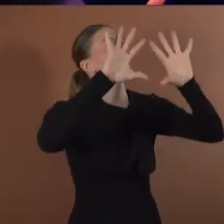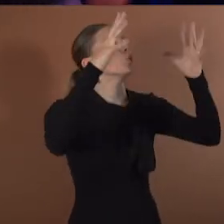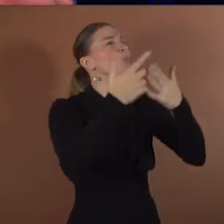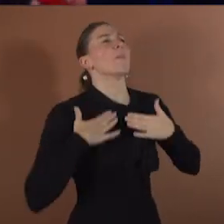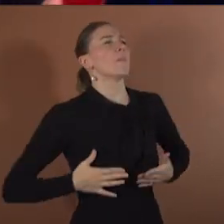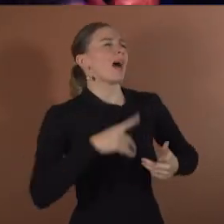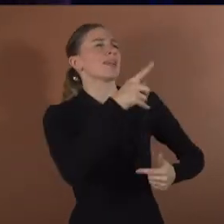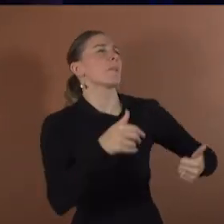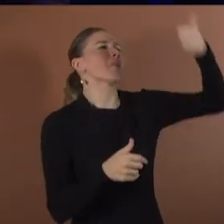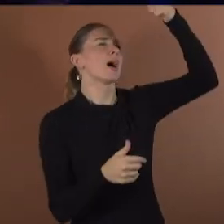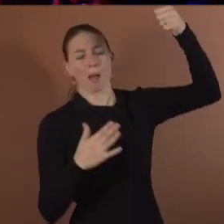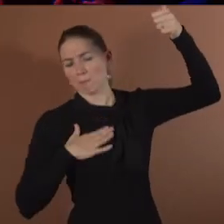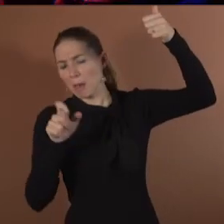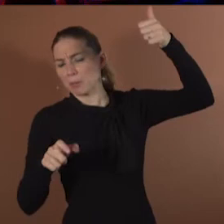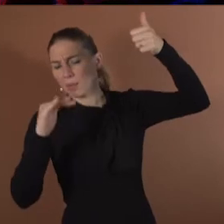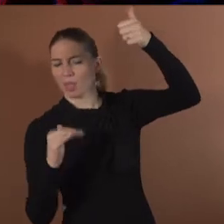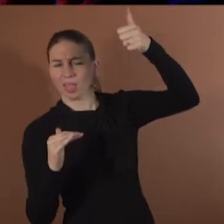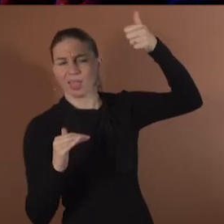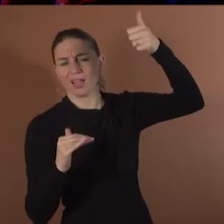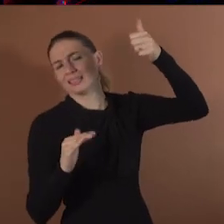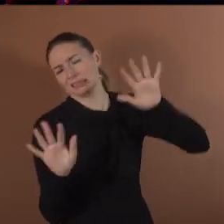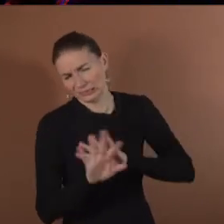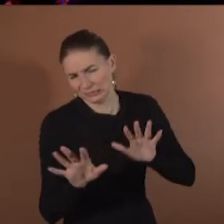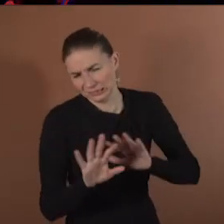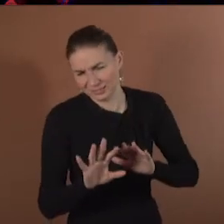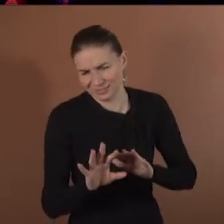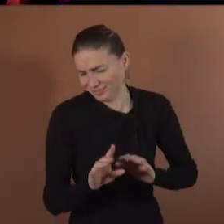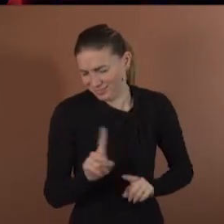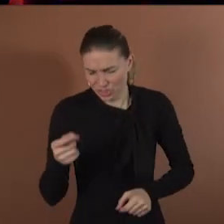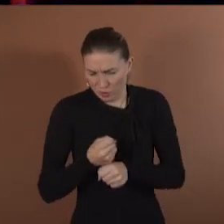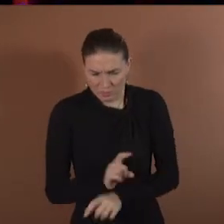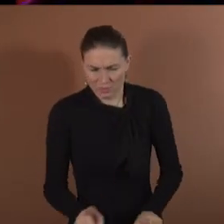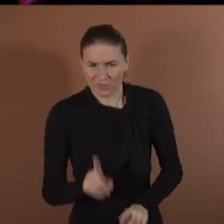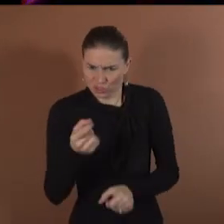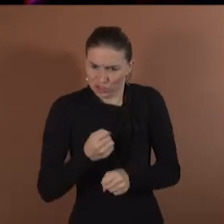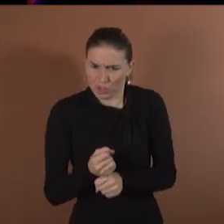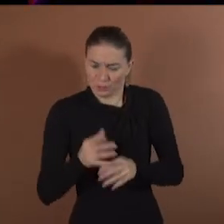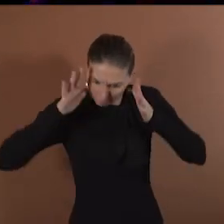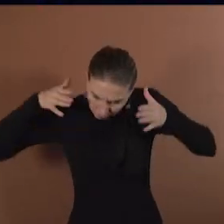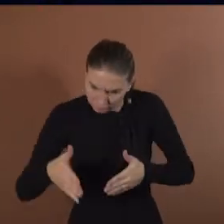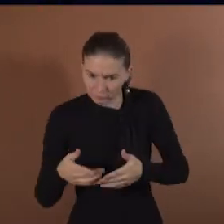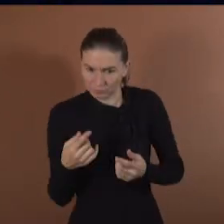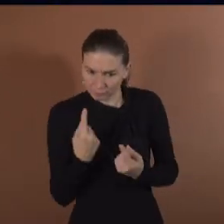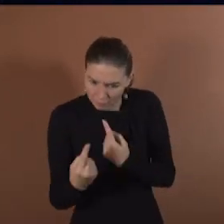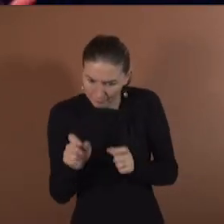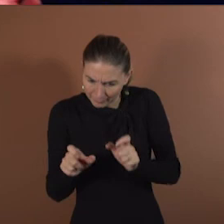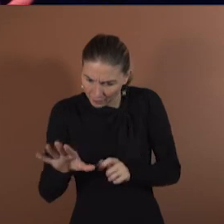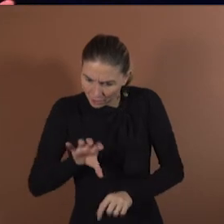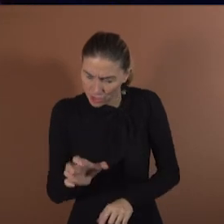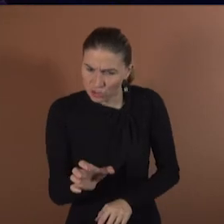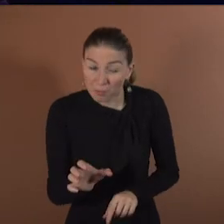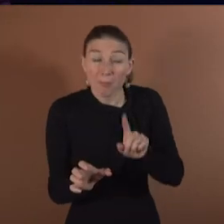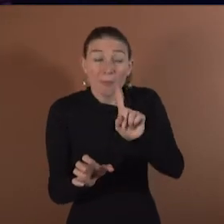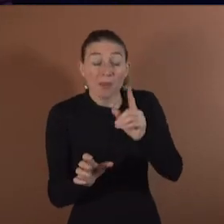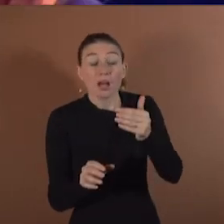right. They wouldn't be doing their job if they thought it that way. But what I'm saying is the dual mandate means that at some point in the near future, I hope in the